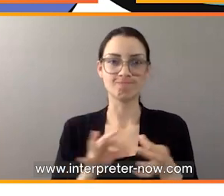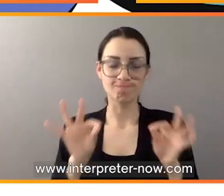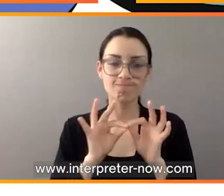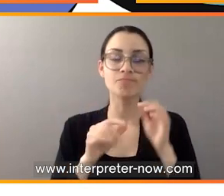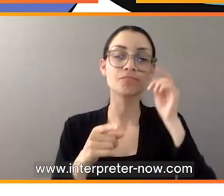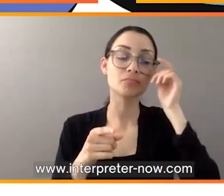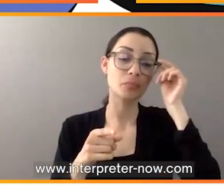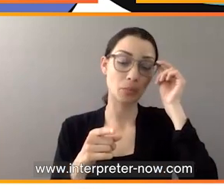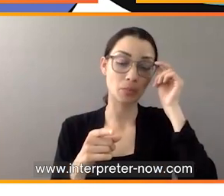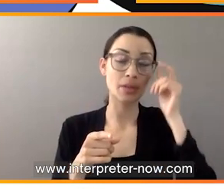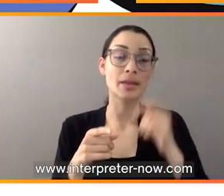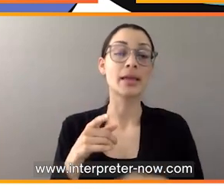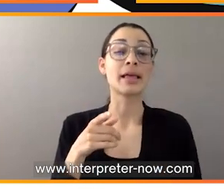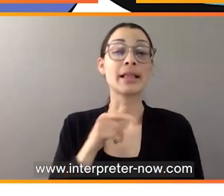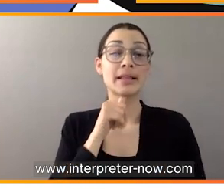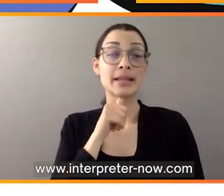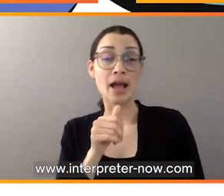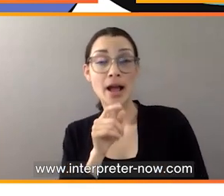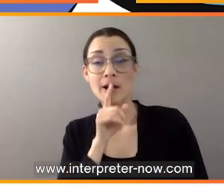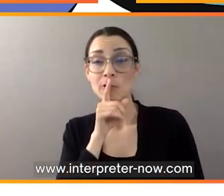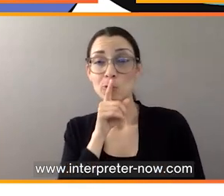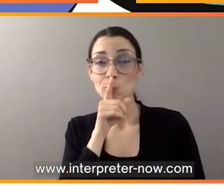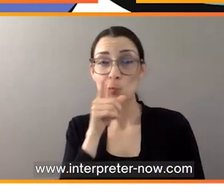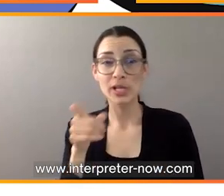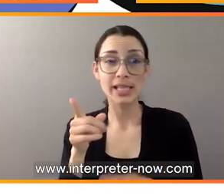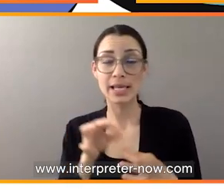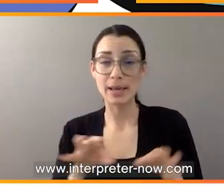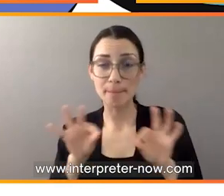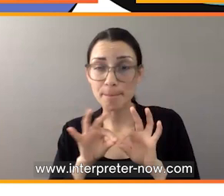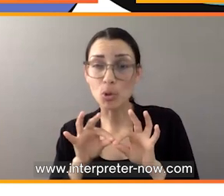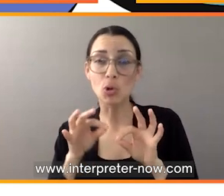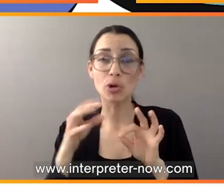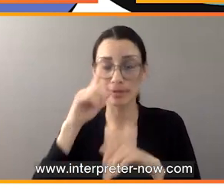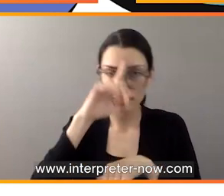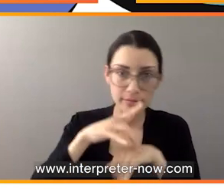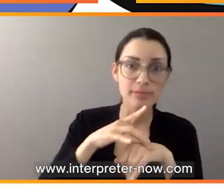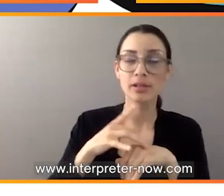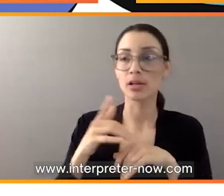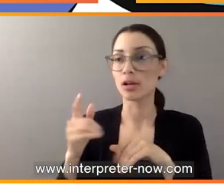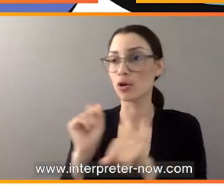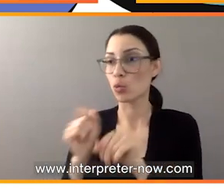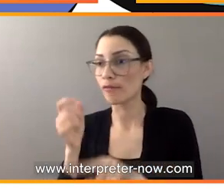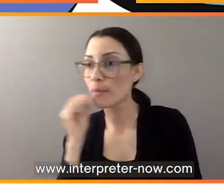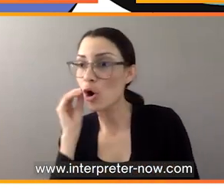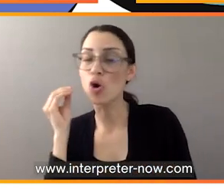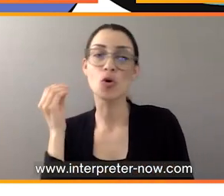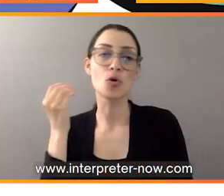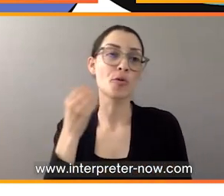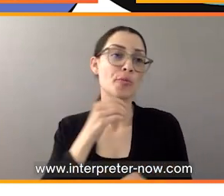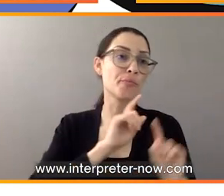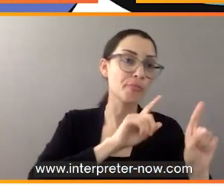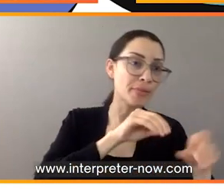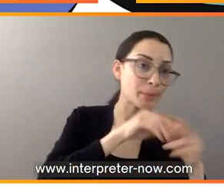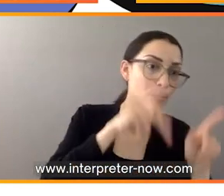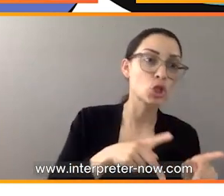just want to highlight that before we move on, is that it's not necessarily about remote or hybrid culture. It's